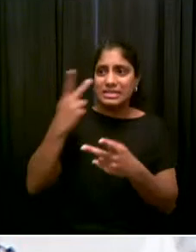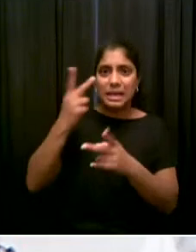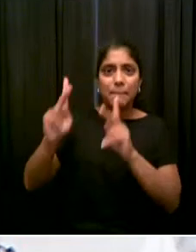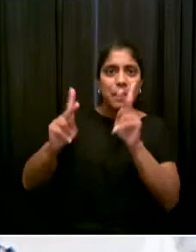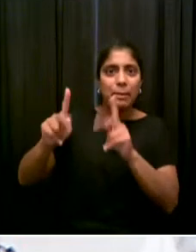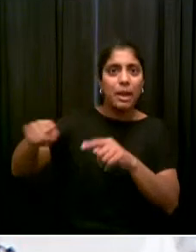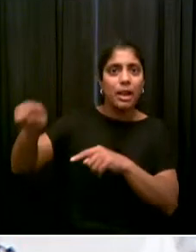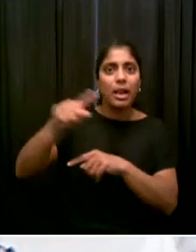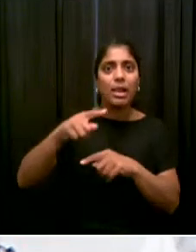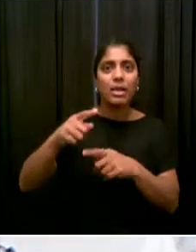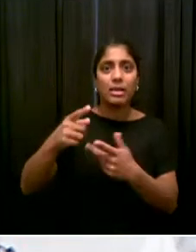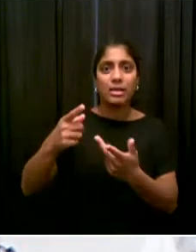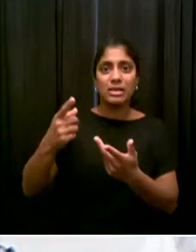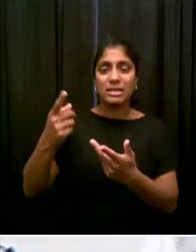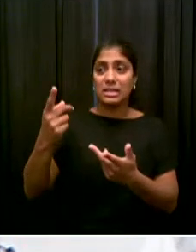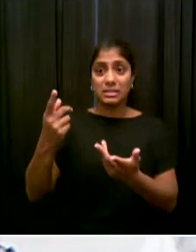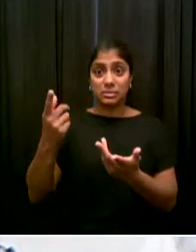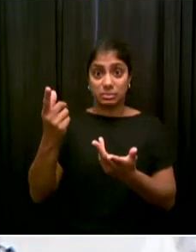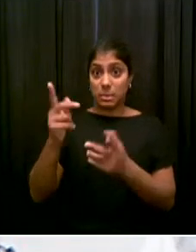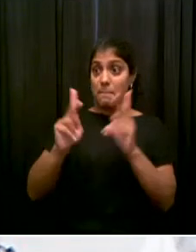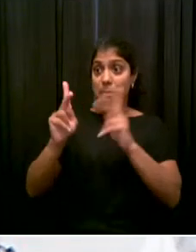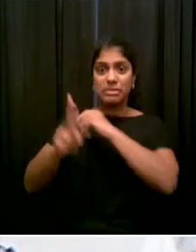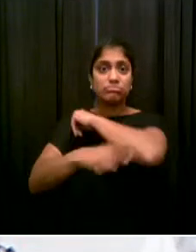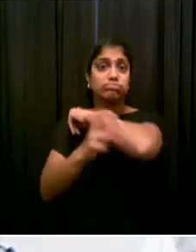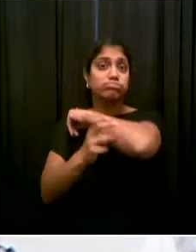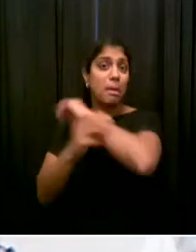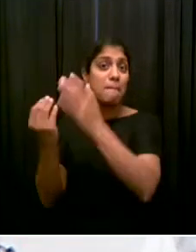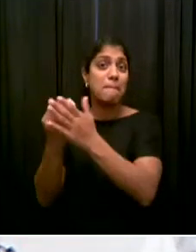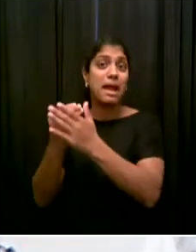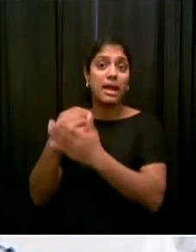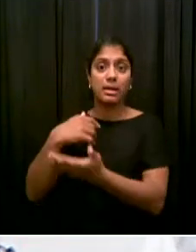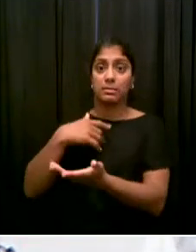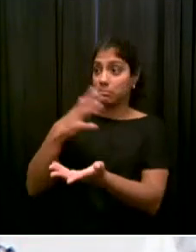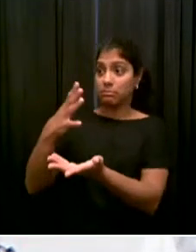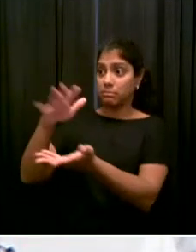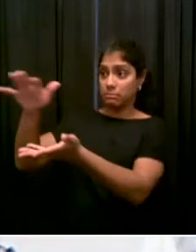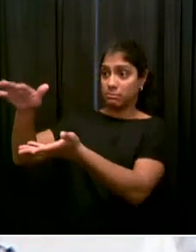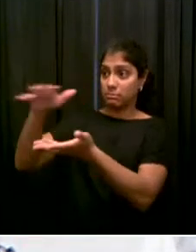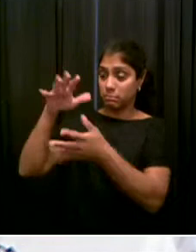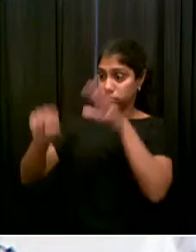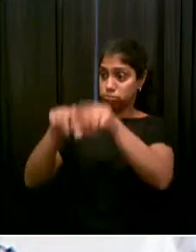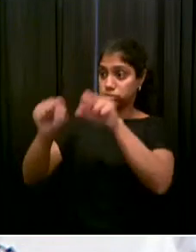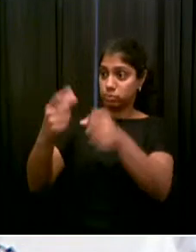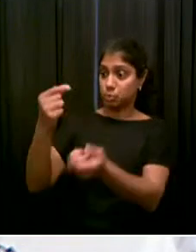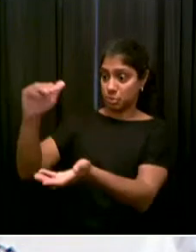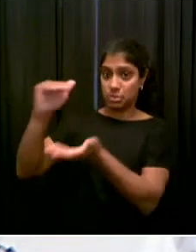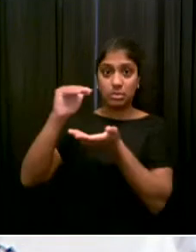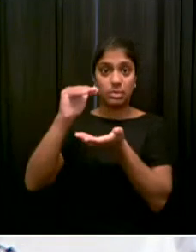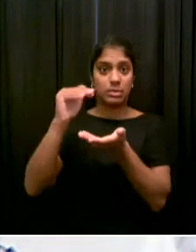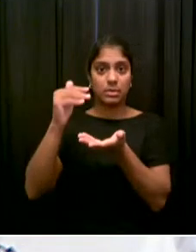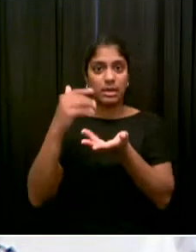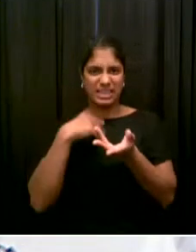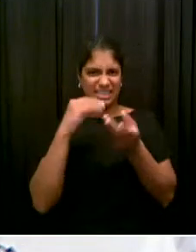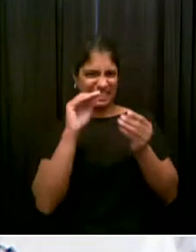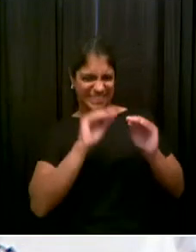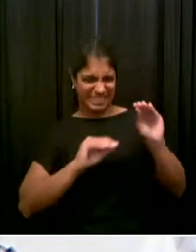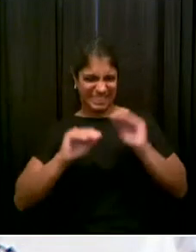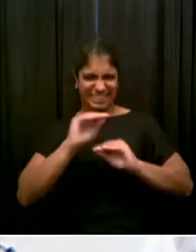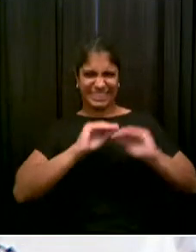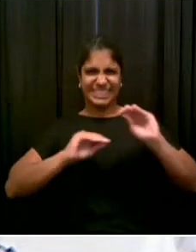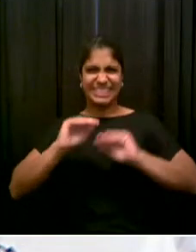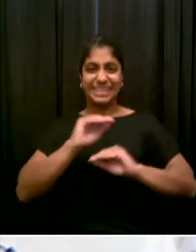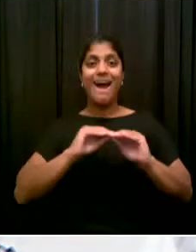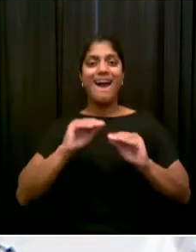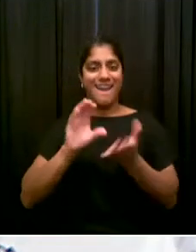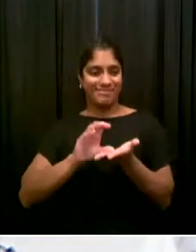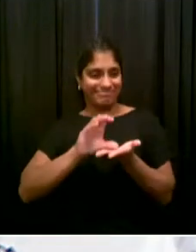with NYCHA, and I could go on and on. Are we doing everything we can for kids? When you see the courts, it kind of brings to the